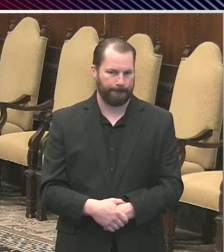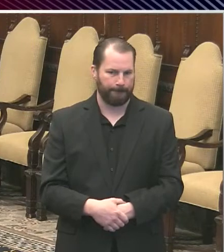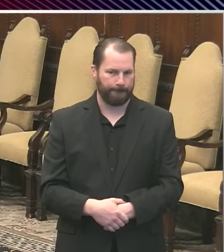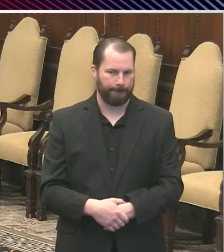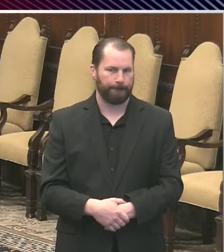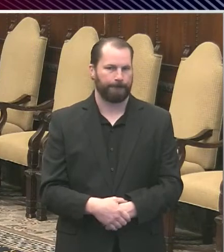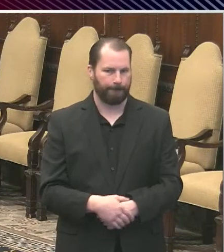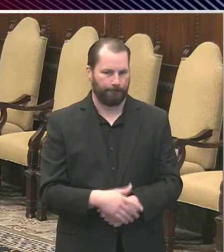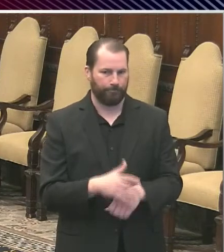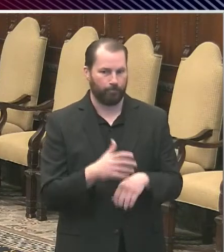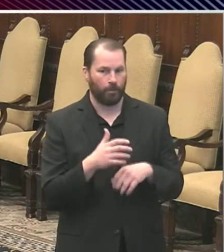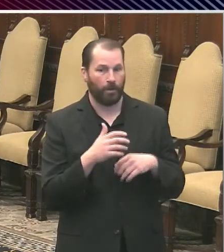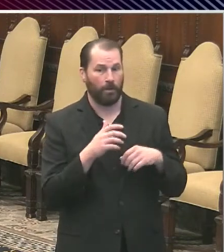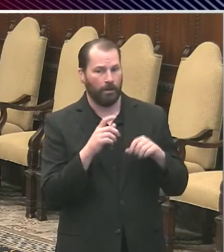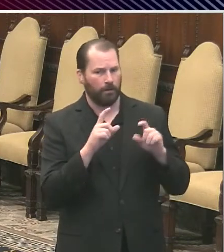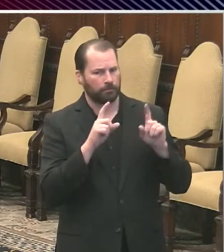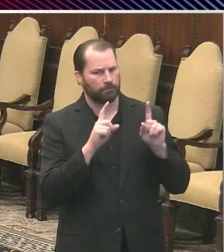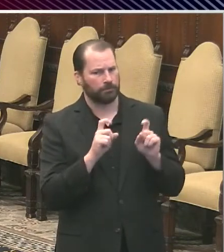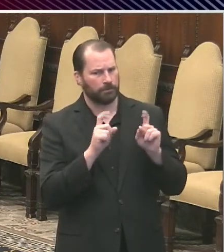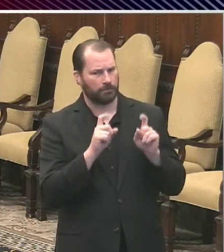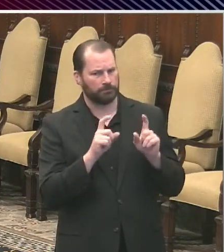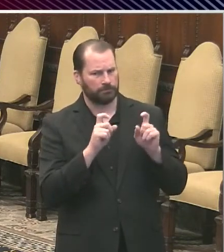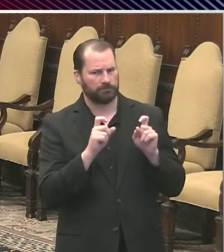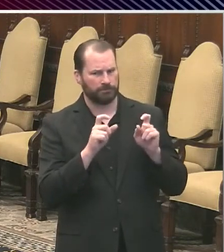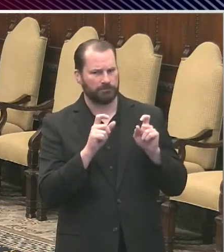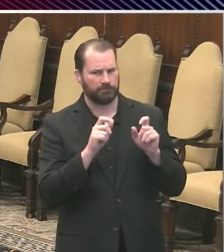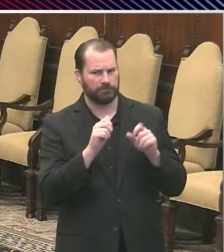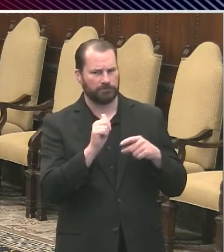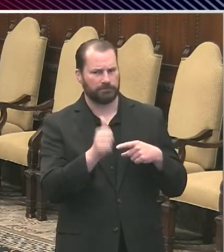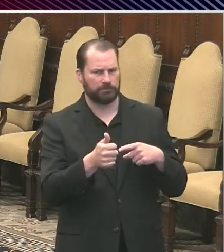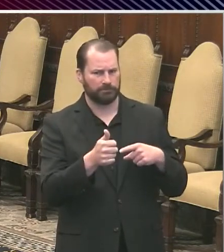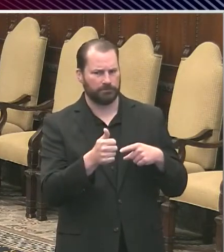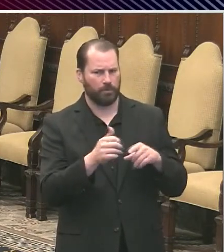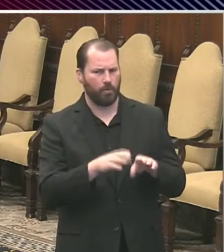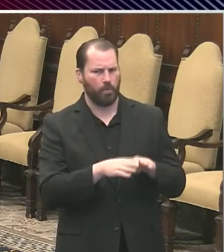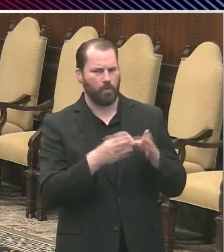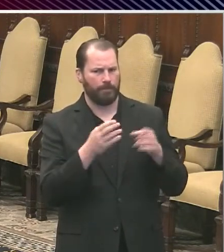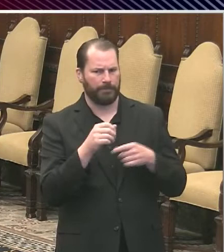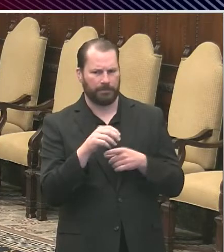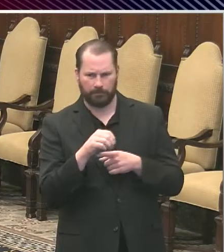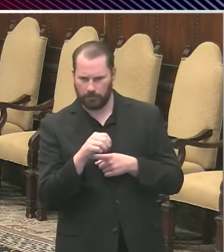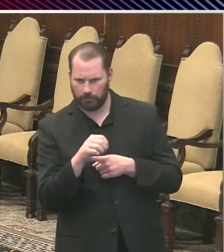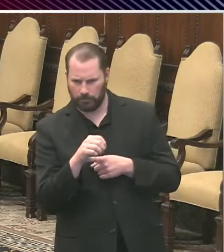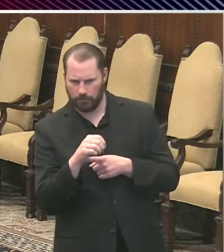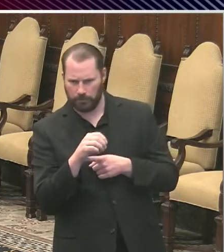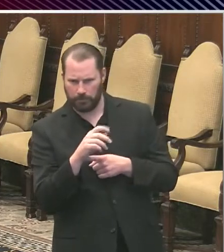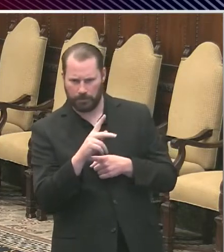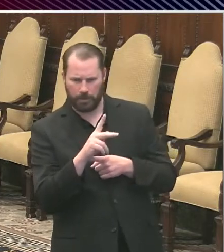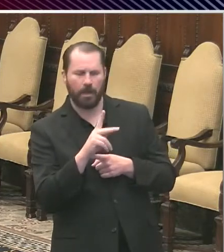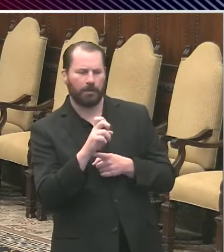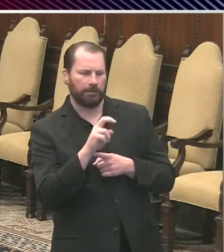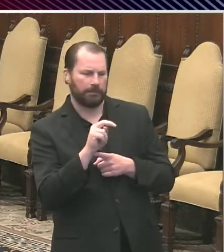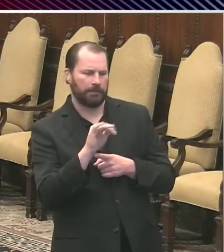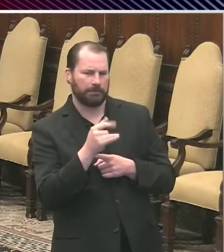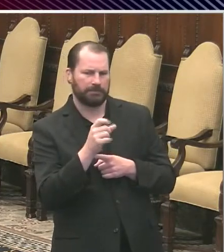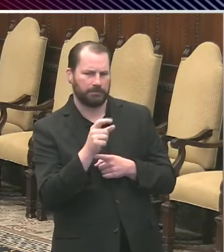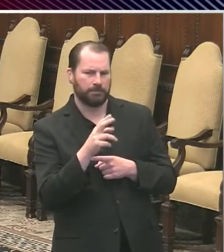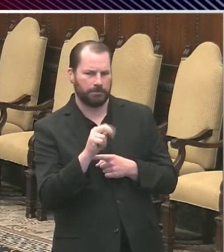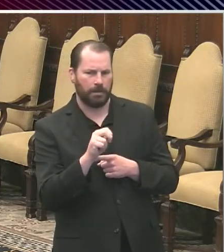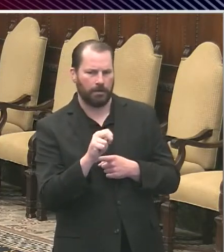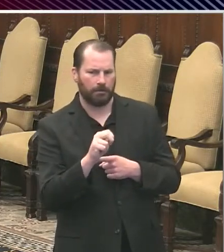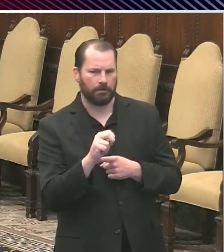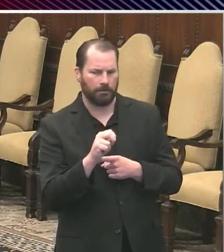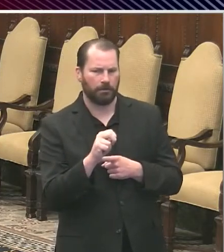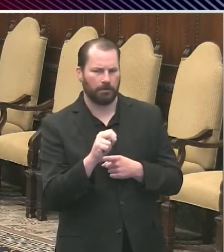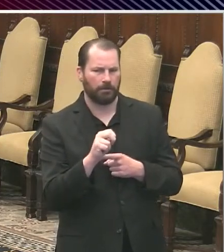to the testing site that's to be open in Kensington, is there any information as to how that's going to be set up for the testing? We don't have that information